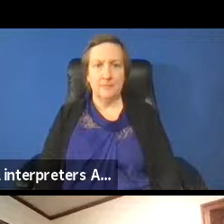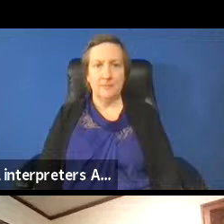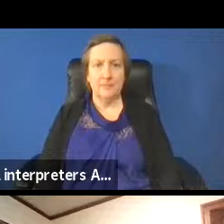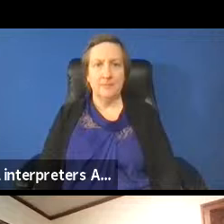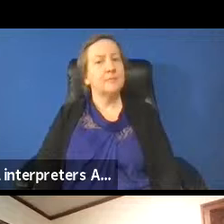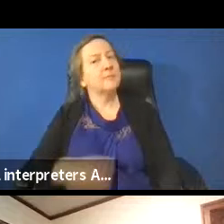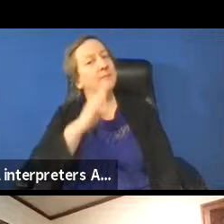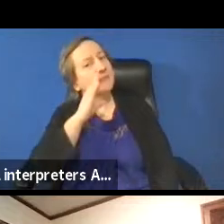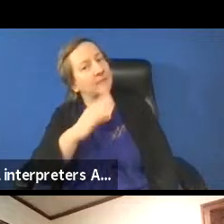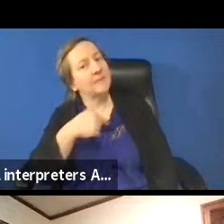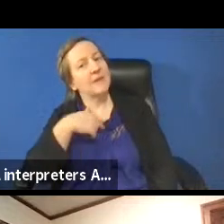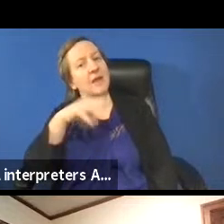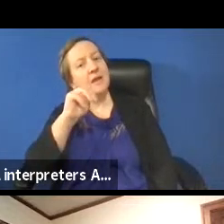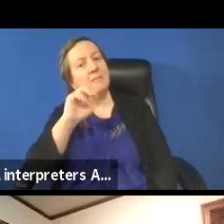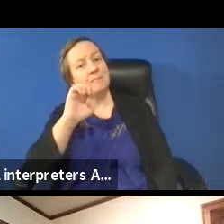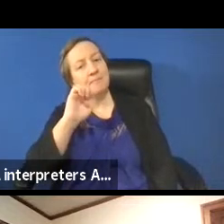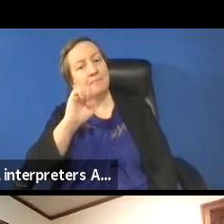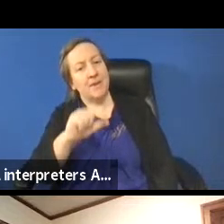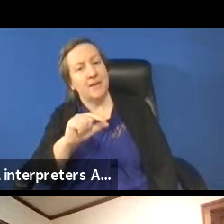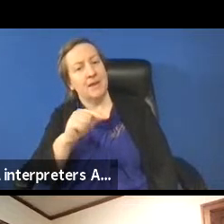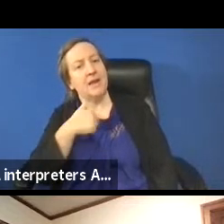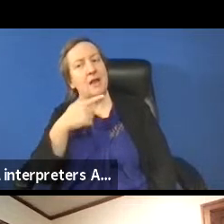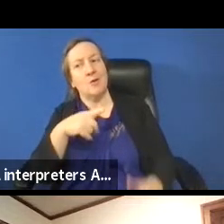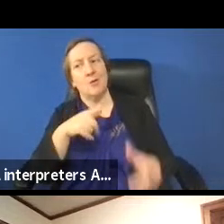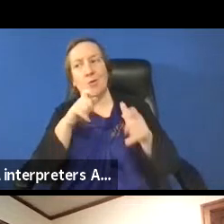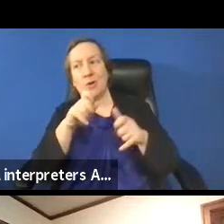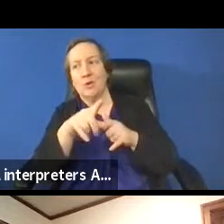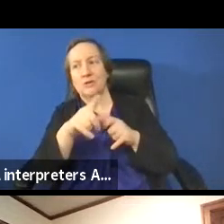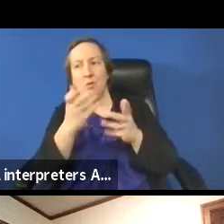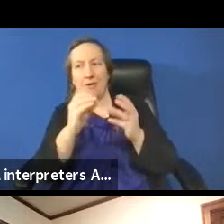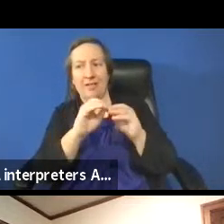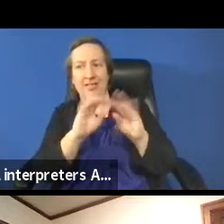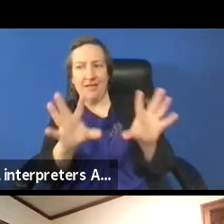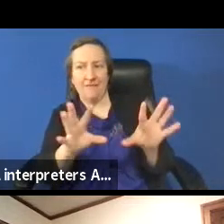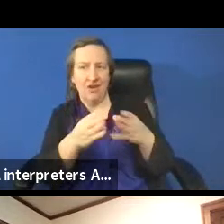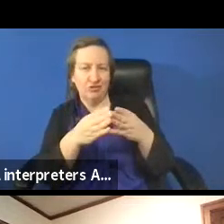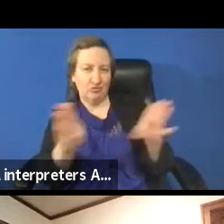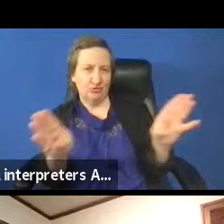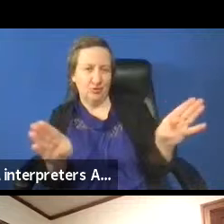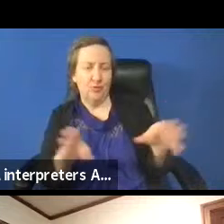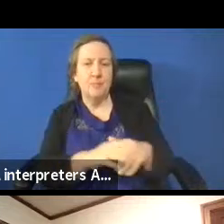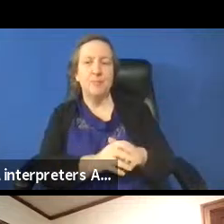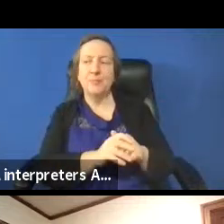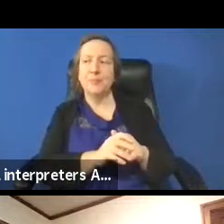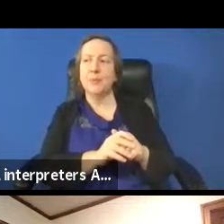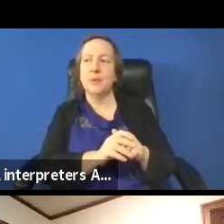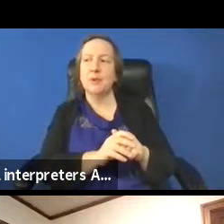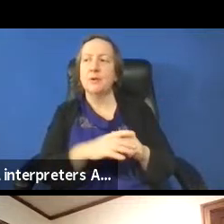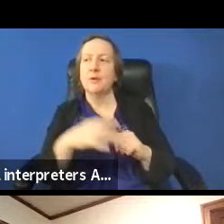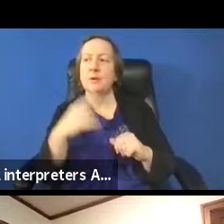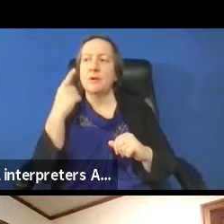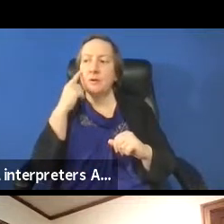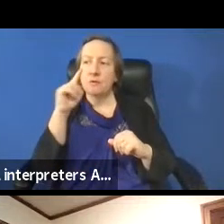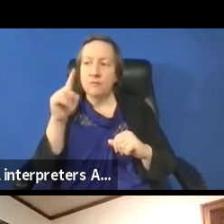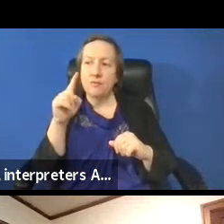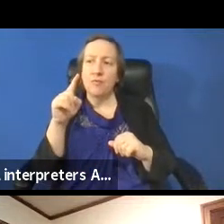Hi, this is Meg. I have a quick question, clarifying, I think, generally. For